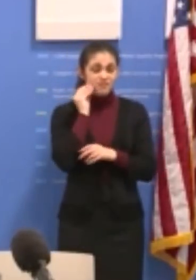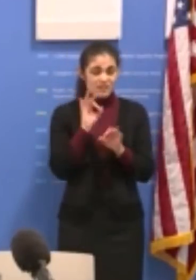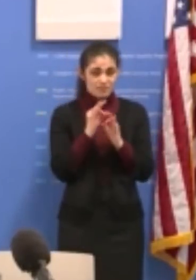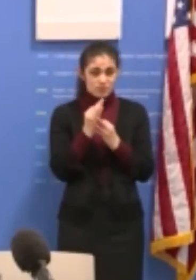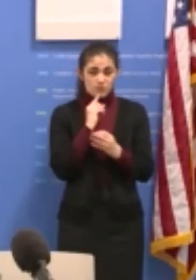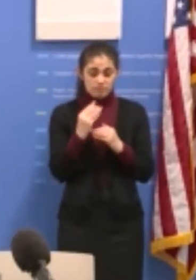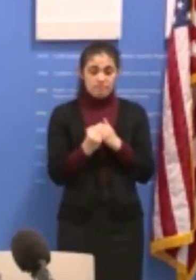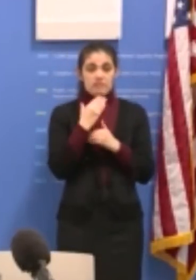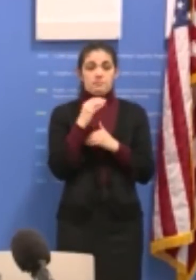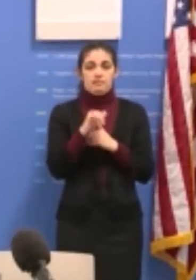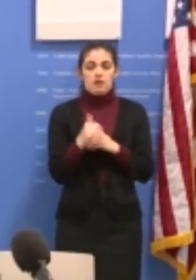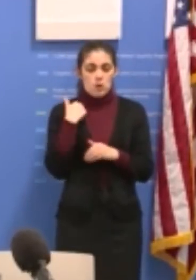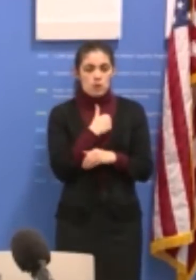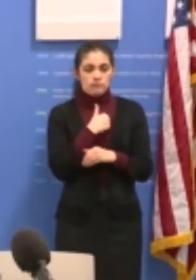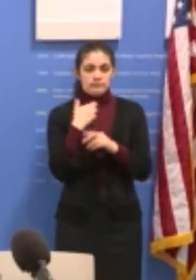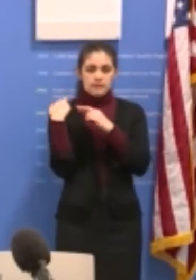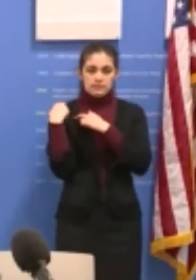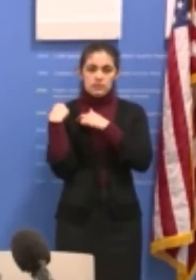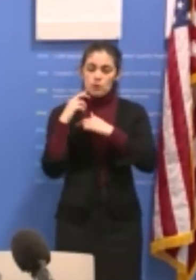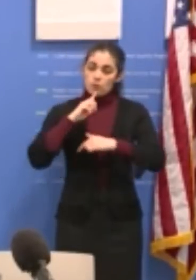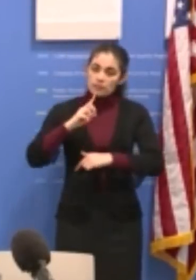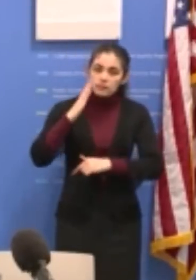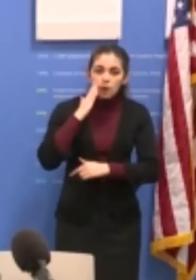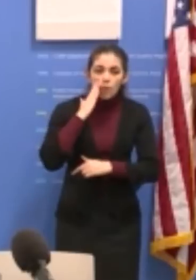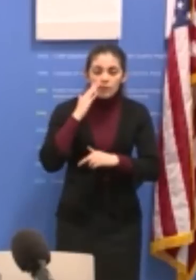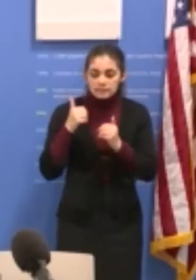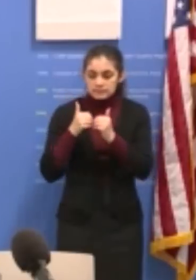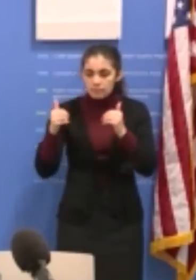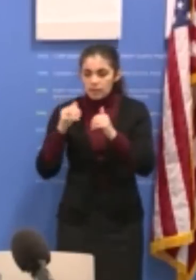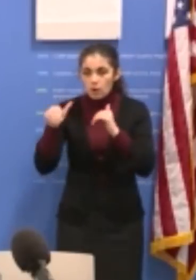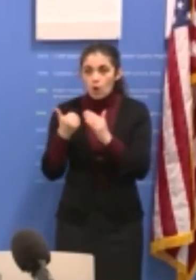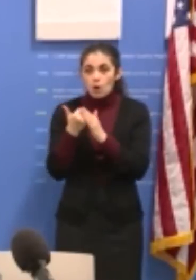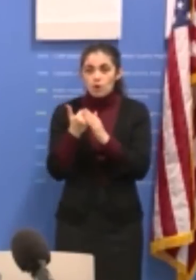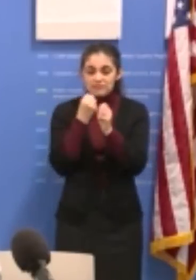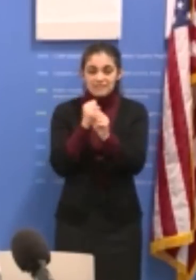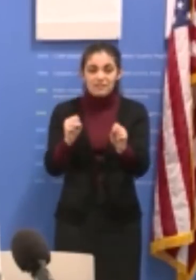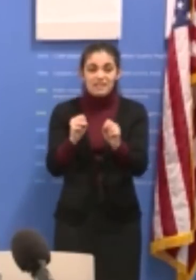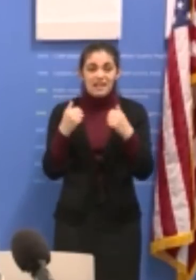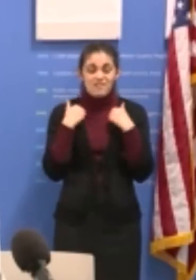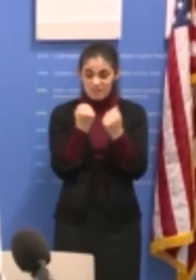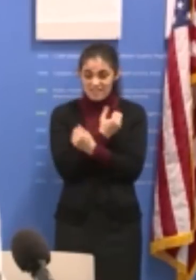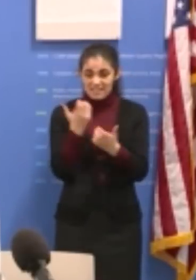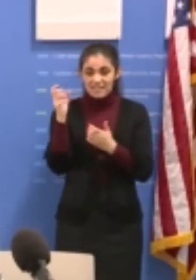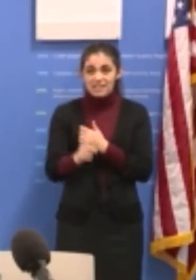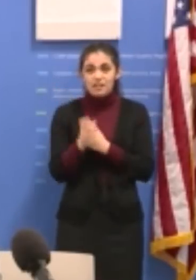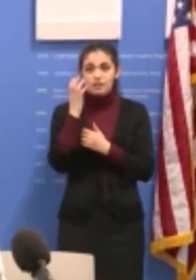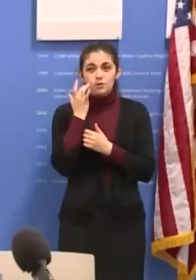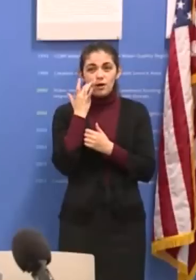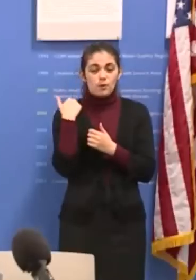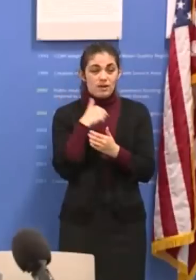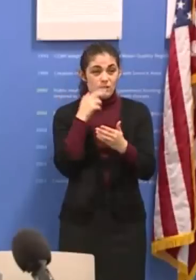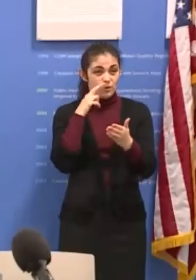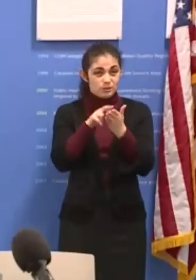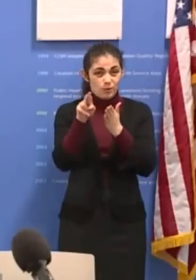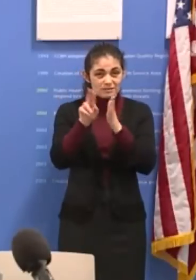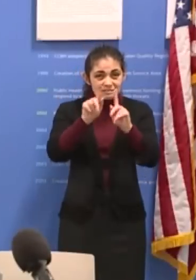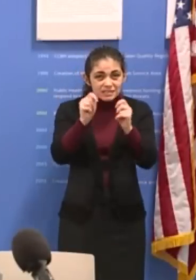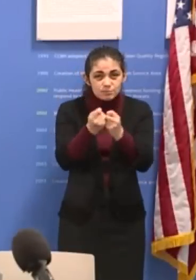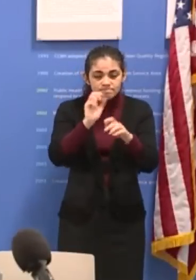by this, and so it's our duty to ensure we are able to help them isolate all safely and have what they need. This is why we have a resource team working